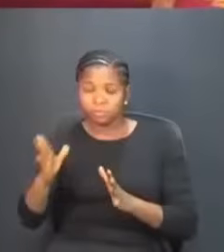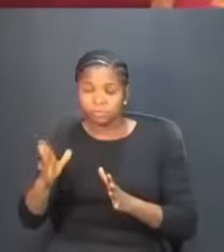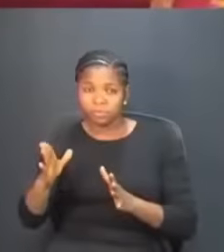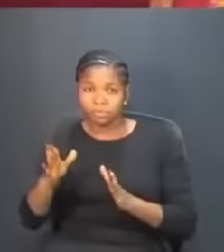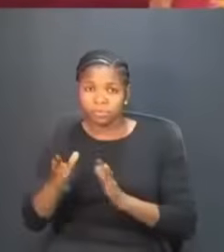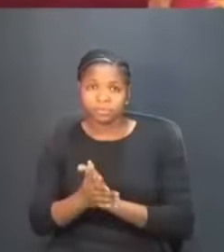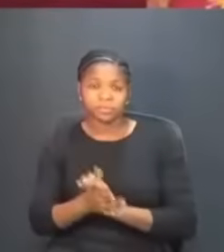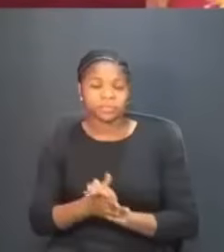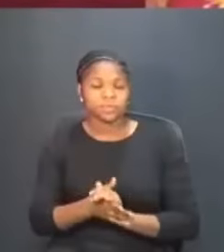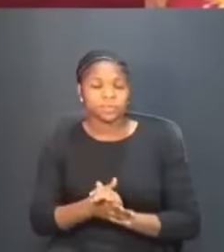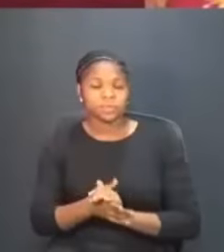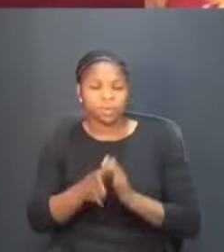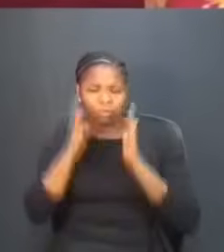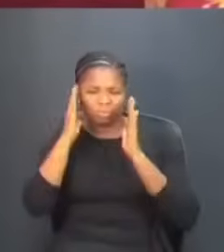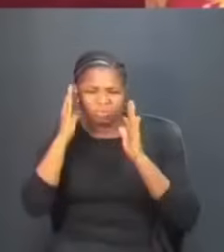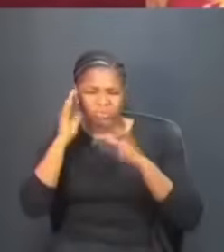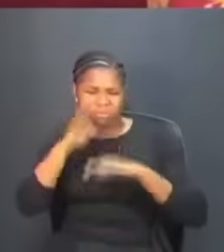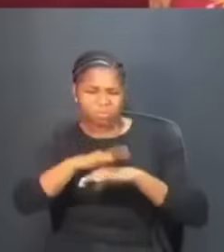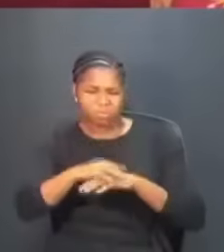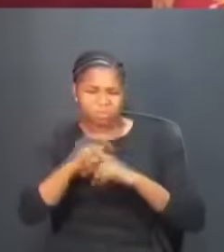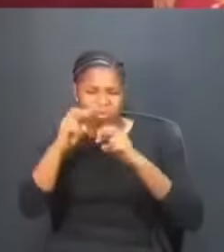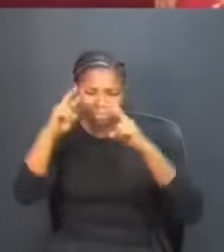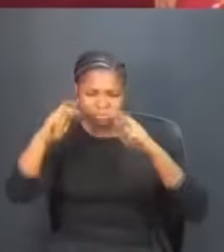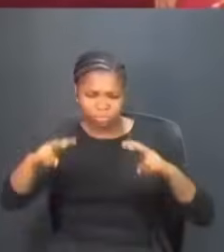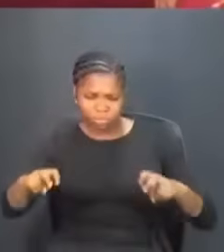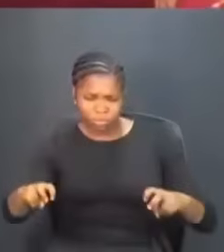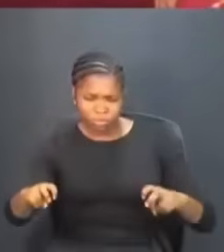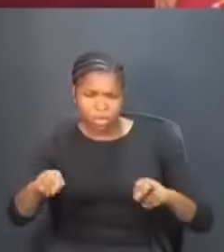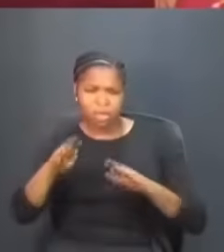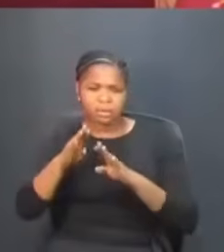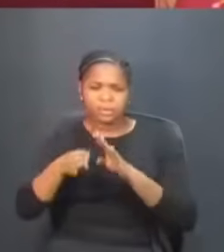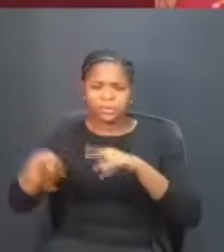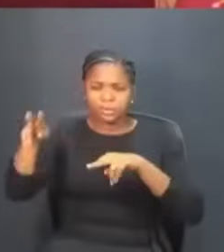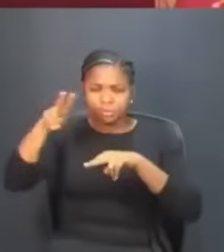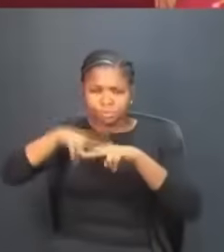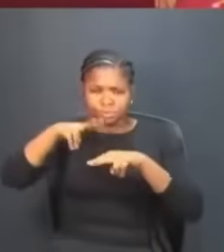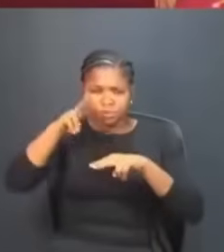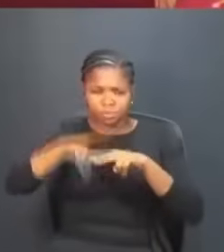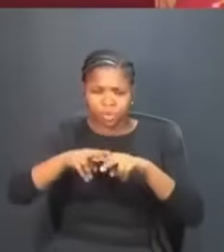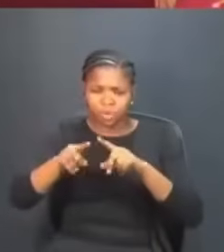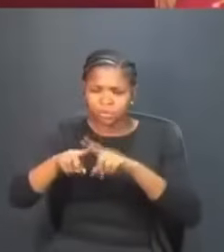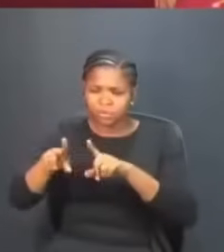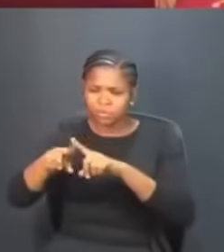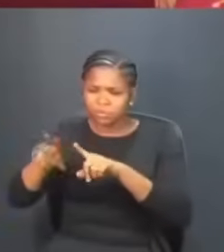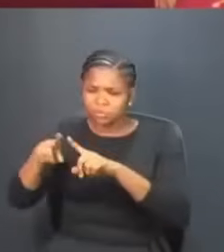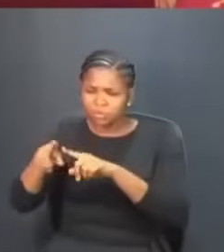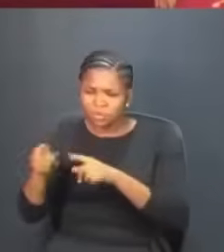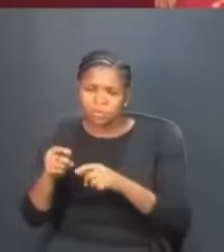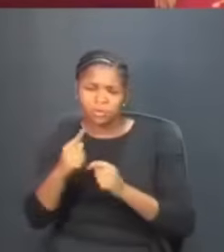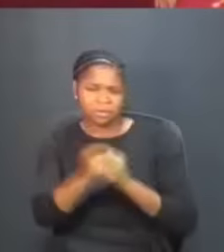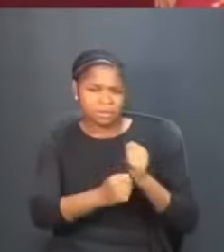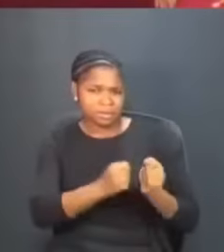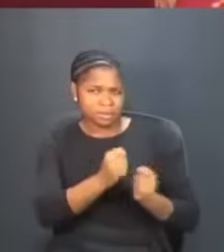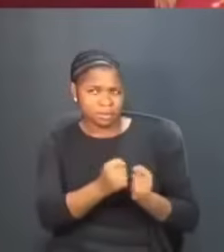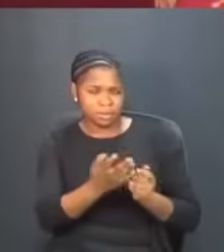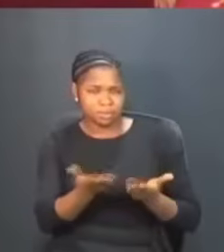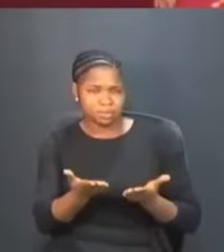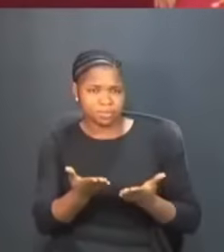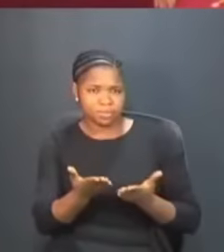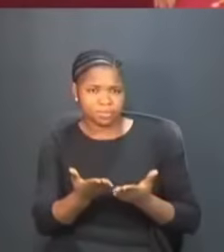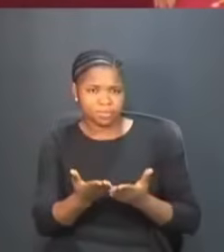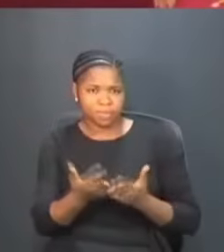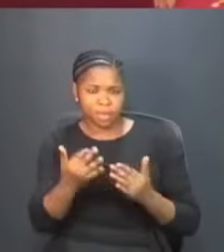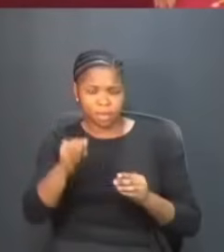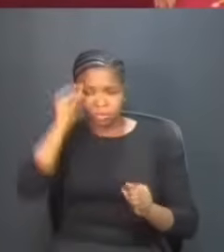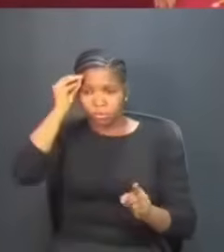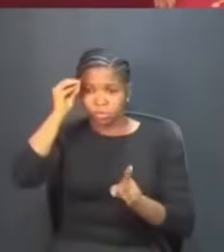to focus on research into improved varieties of seeds and seedling production. Mr. Speaker, the objectives of